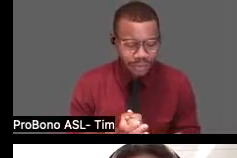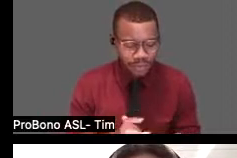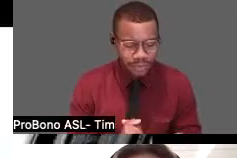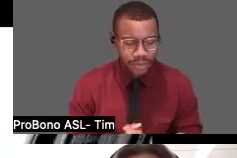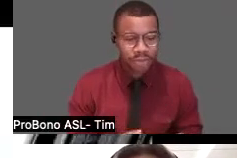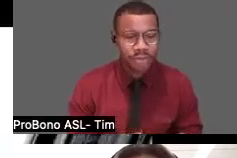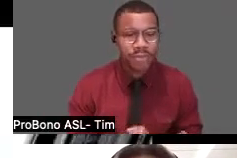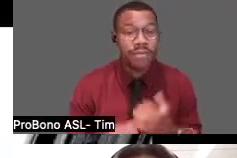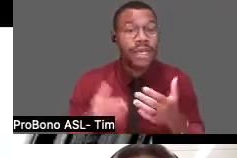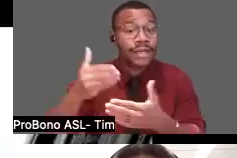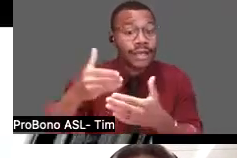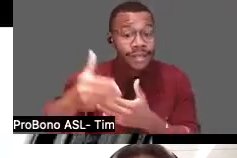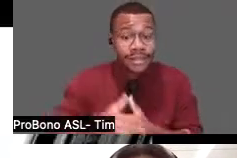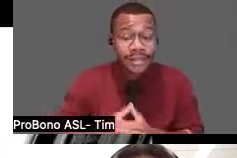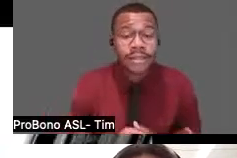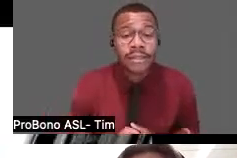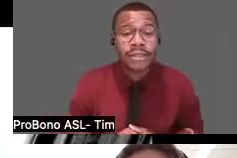Next slide.